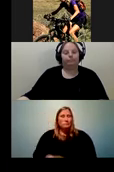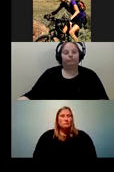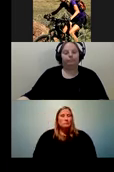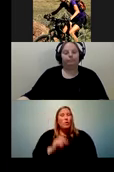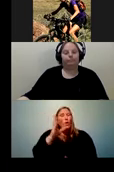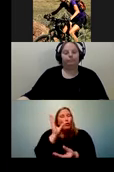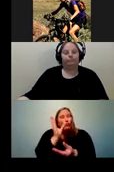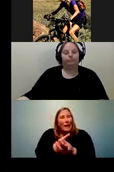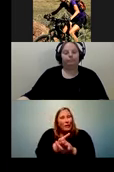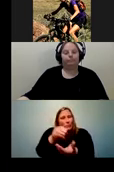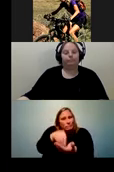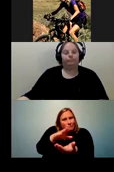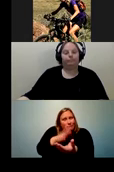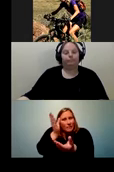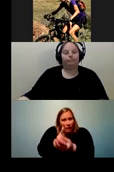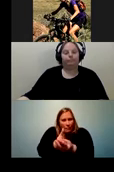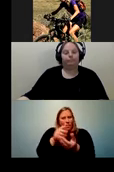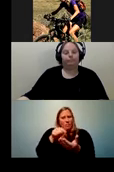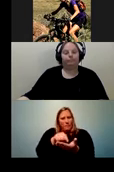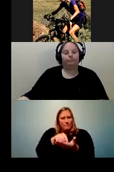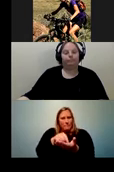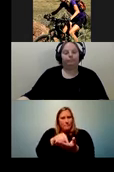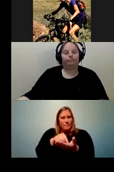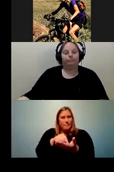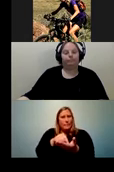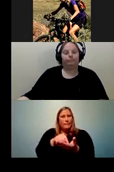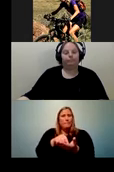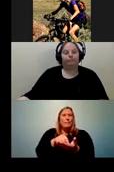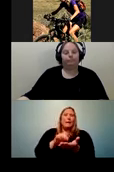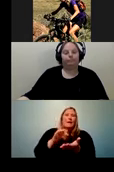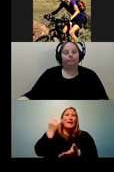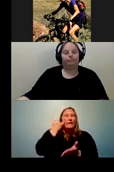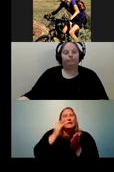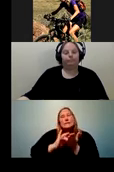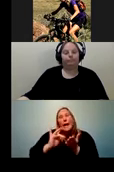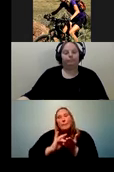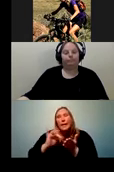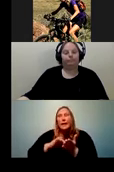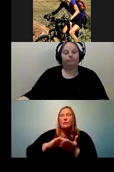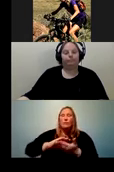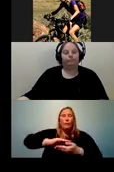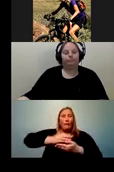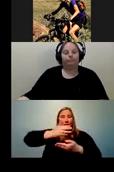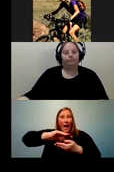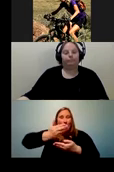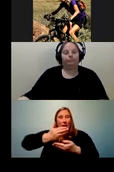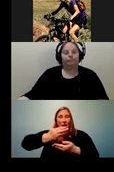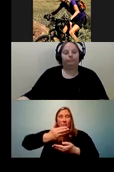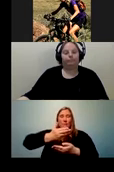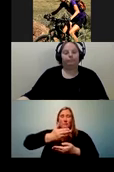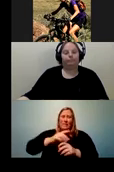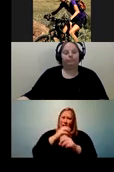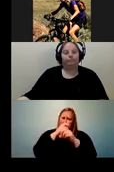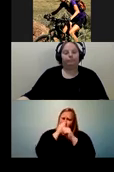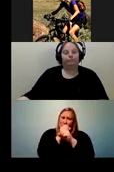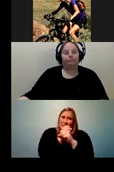keeping, we want to make sure if we're keeping records on tablets or laptops that we keep that information